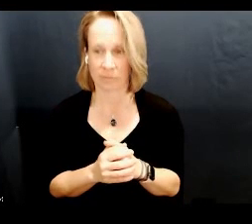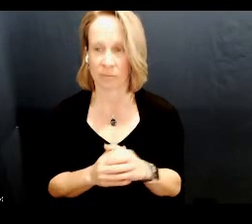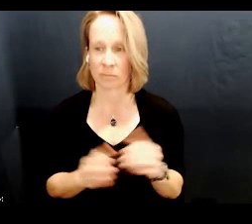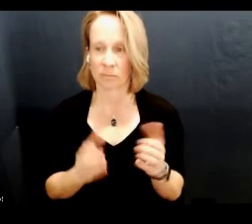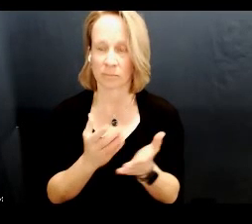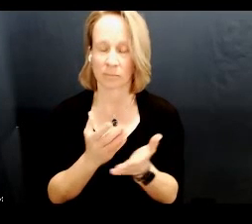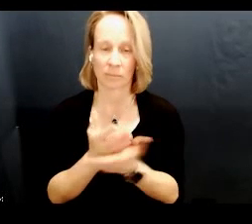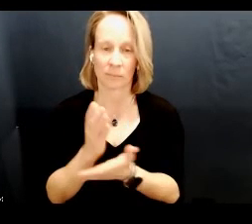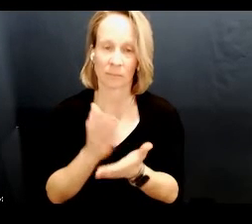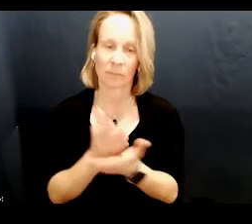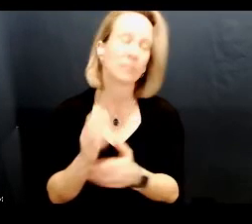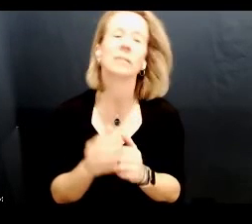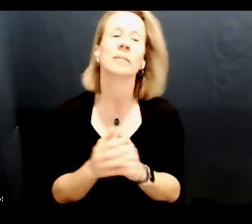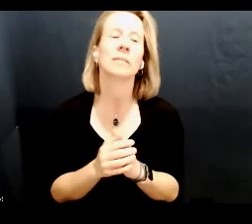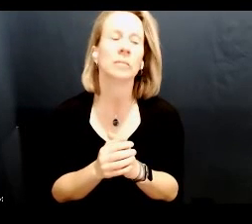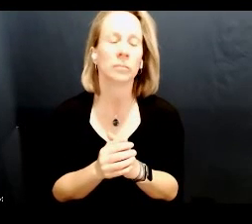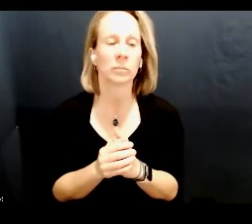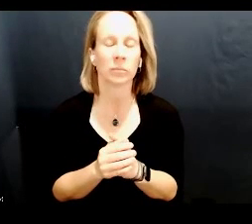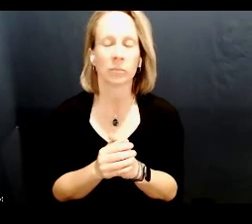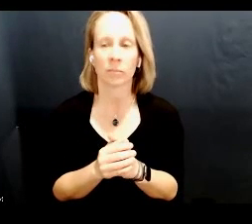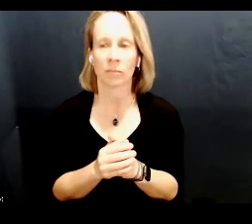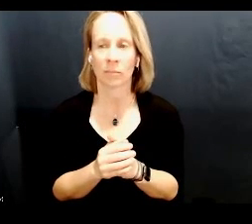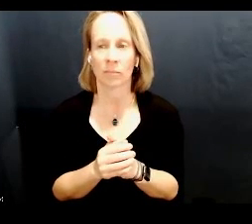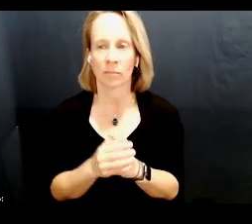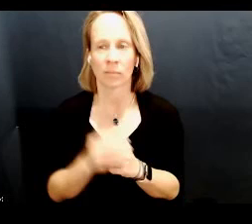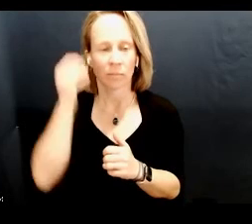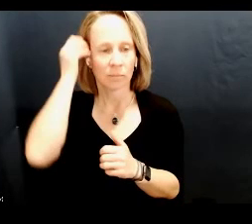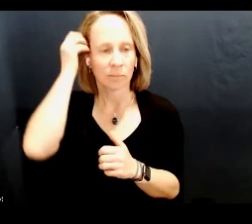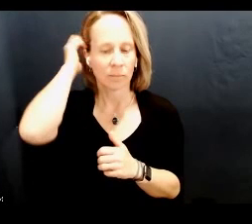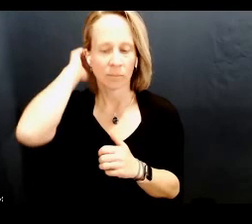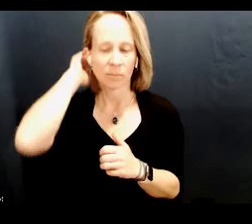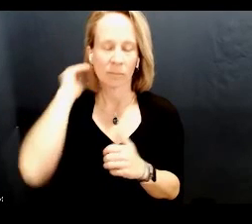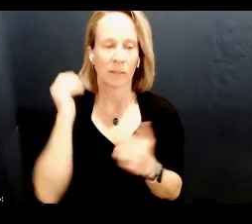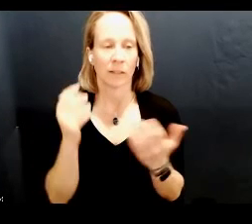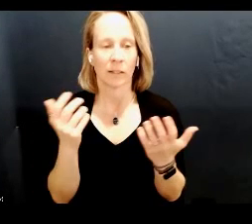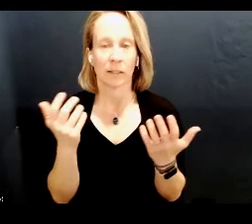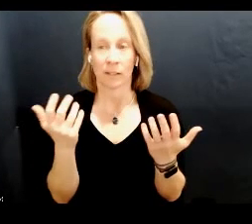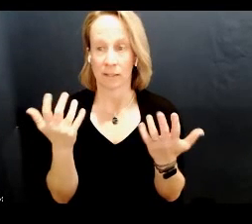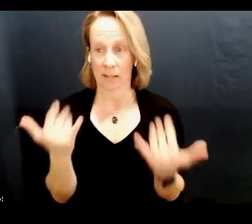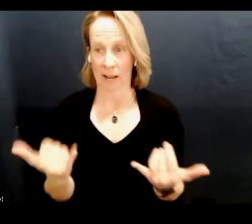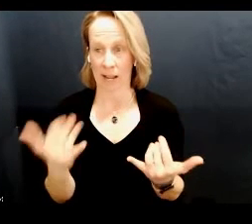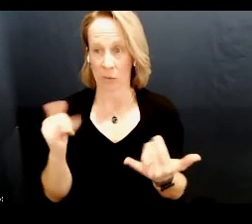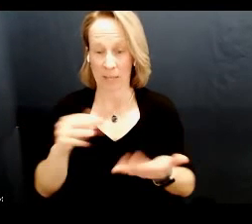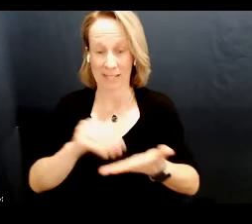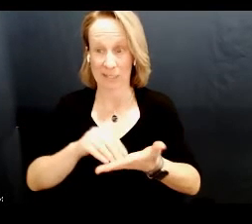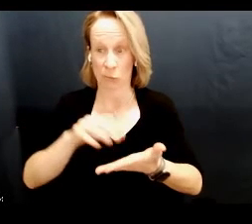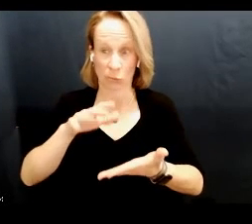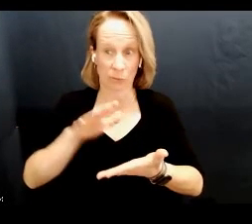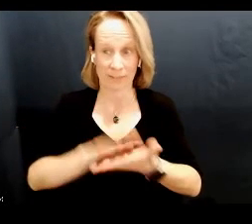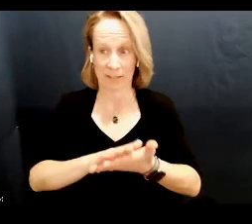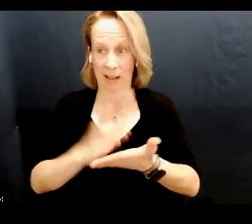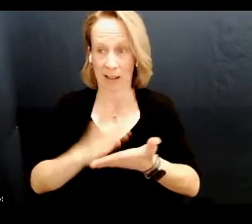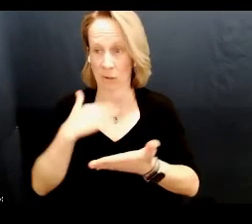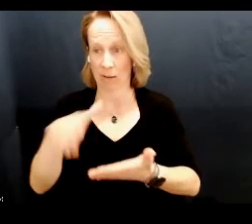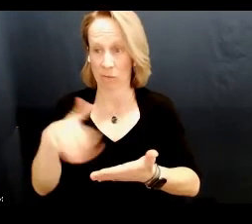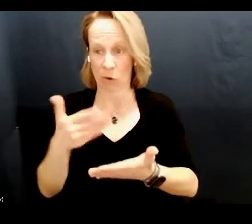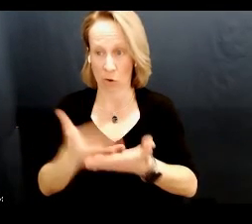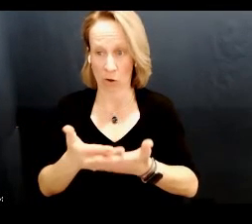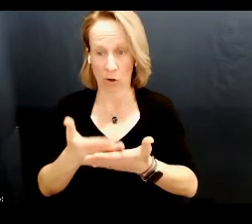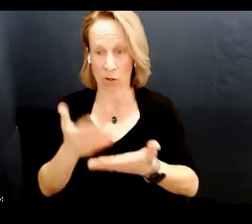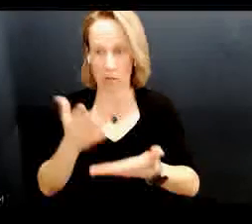And then, now that we've written it down, we've got it all in place, we want to implement the protocol.